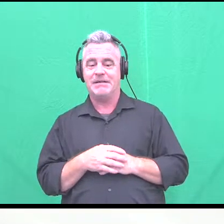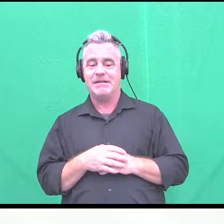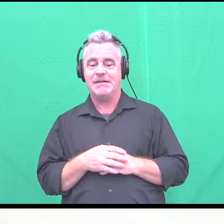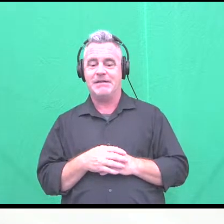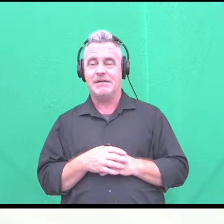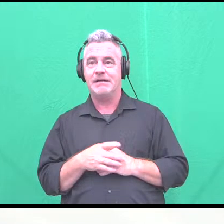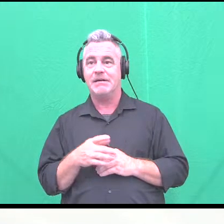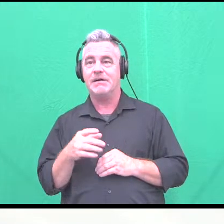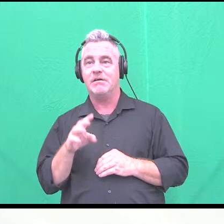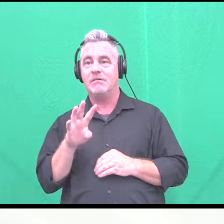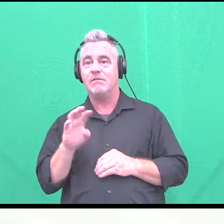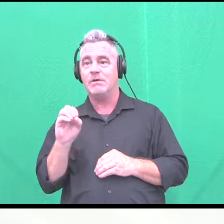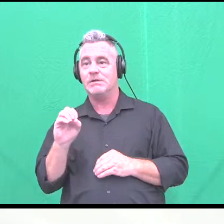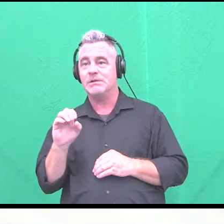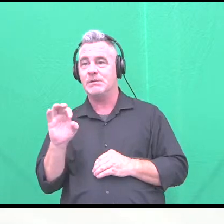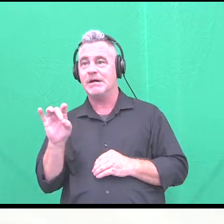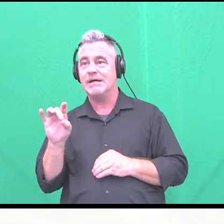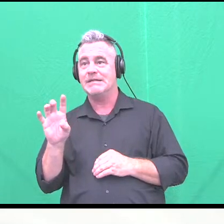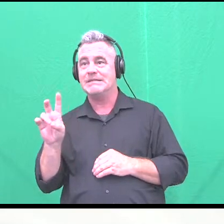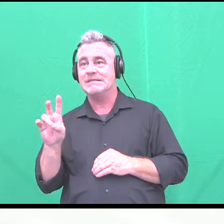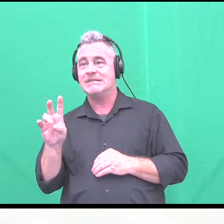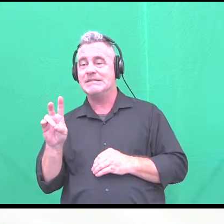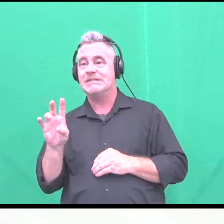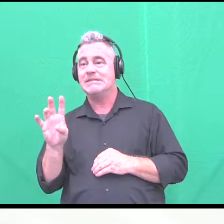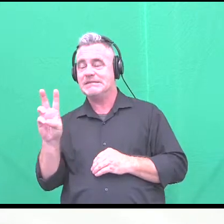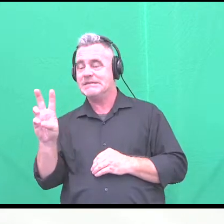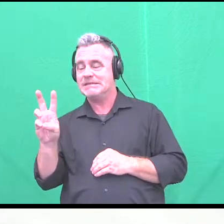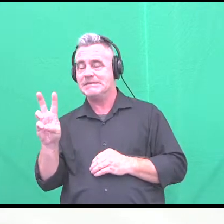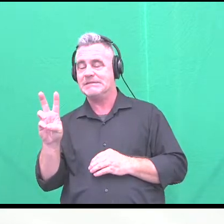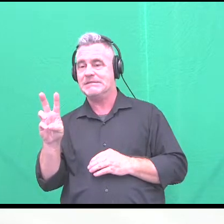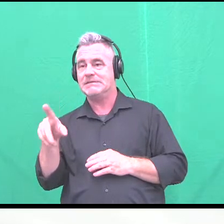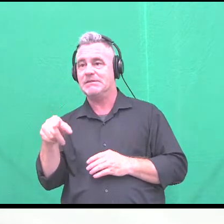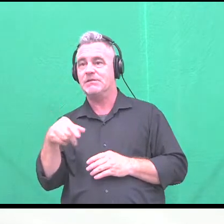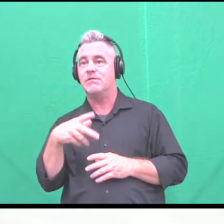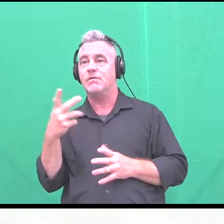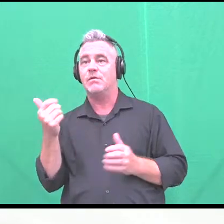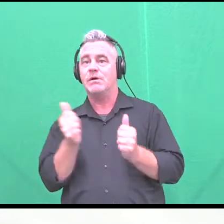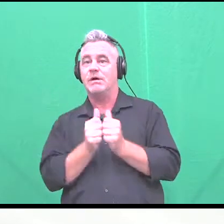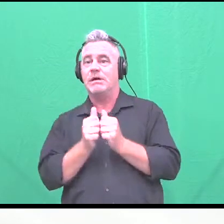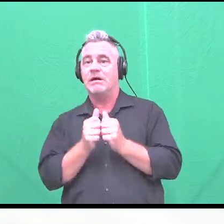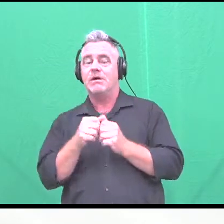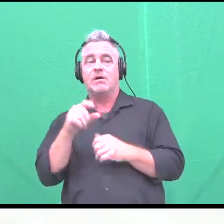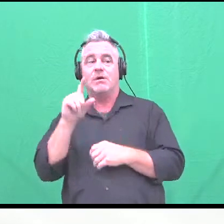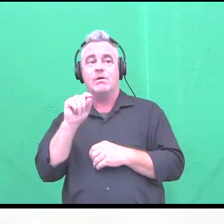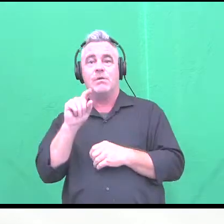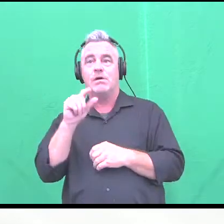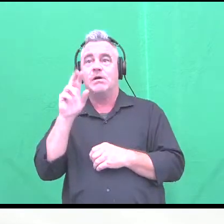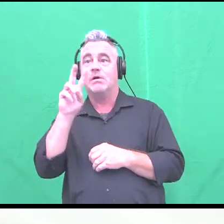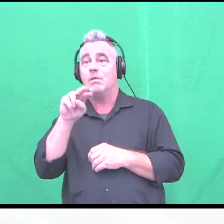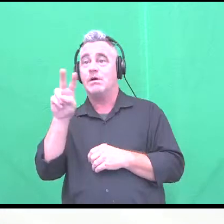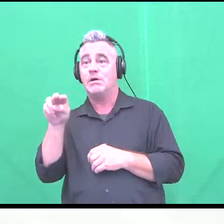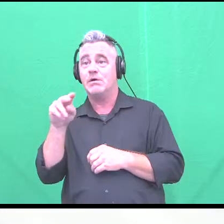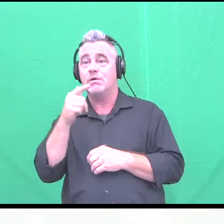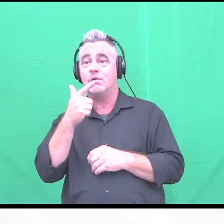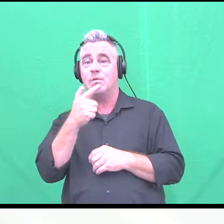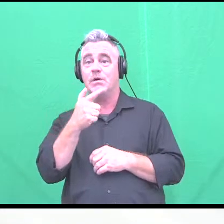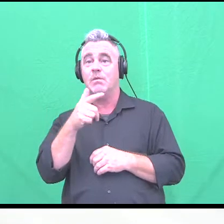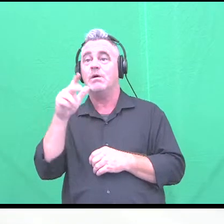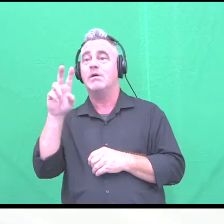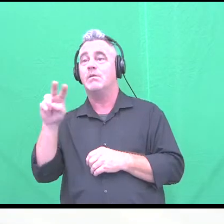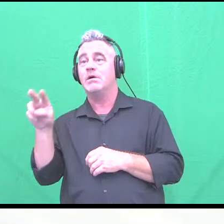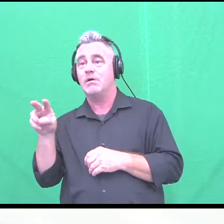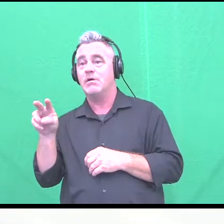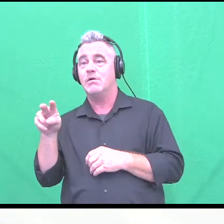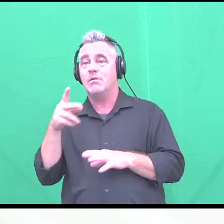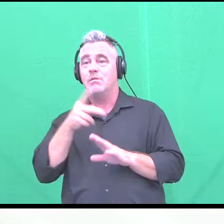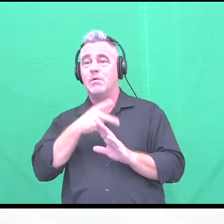0004086, grant program services agreement with Think Together for the 2021-2022 ASES program,